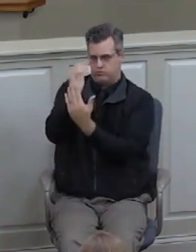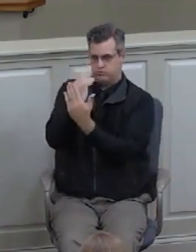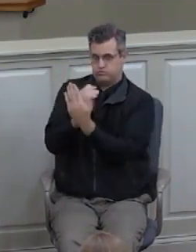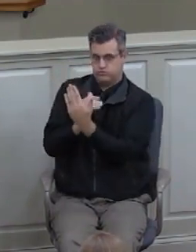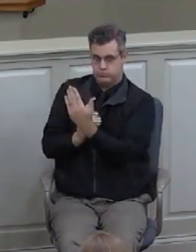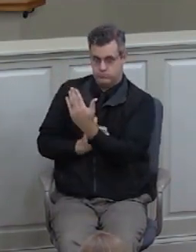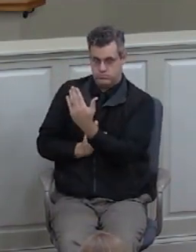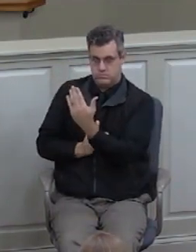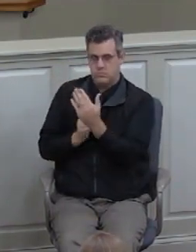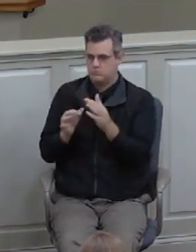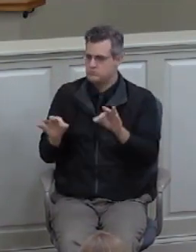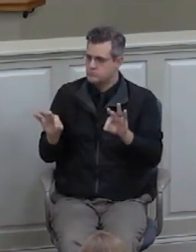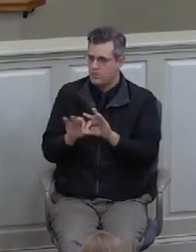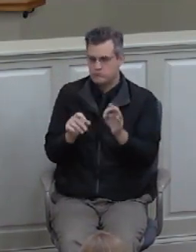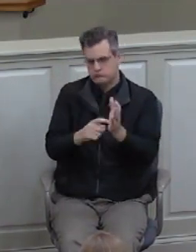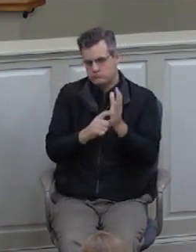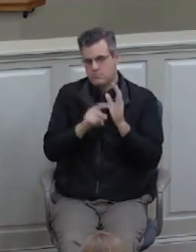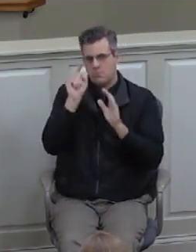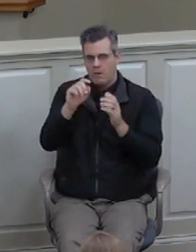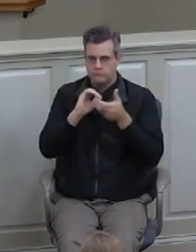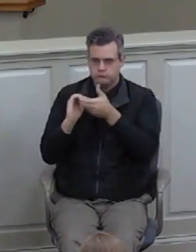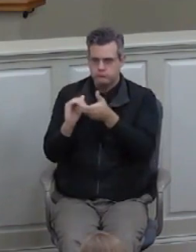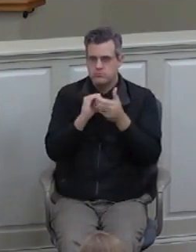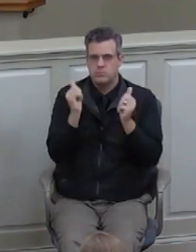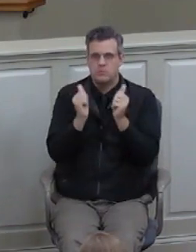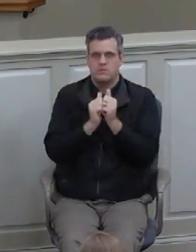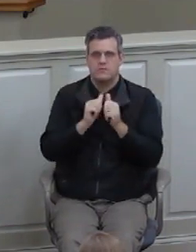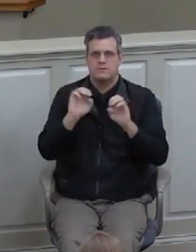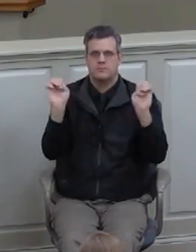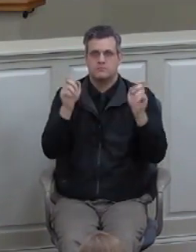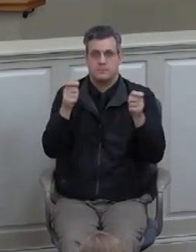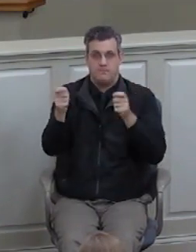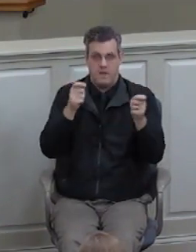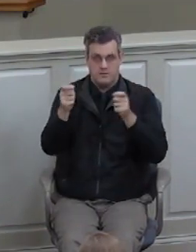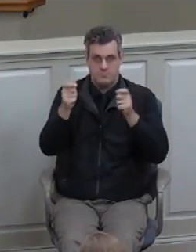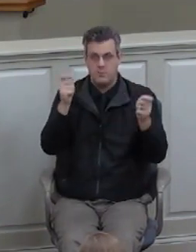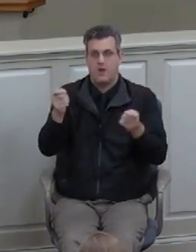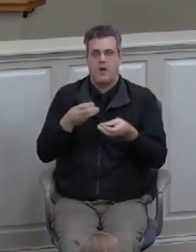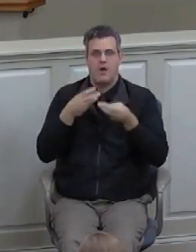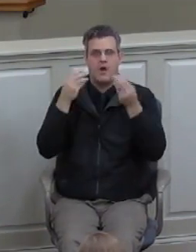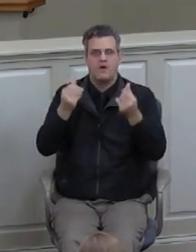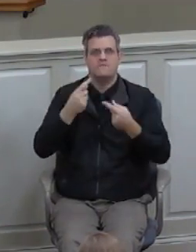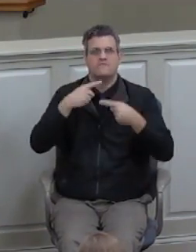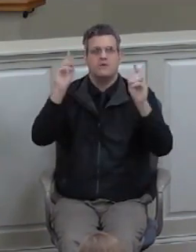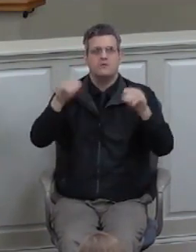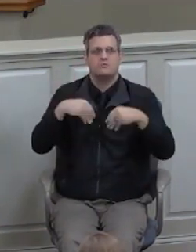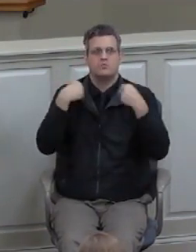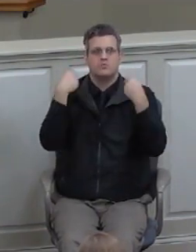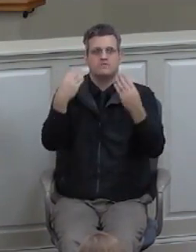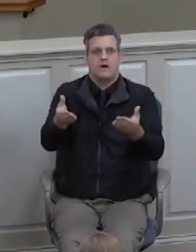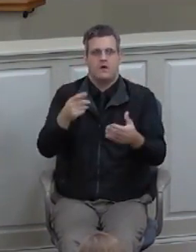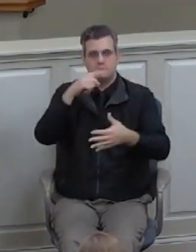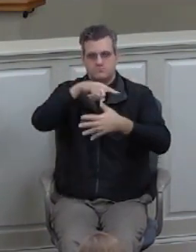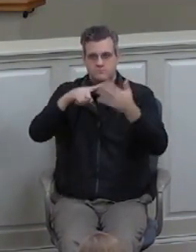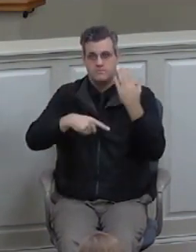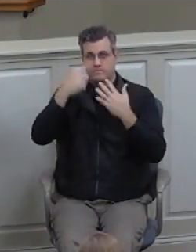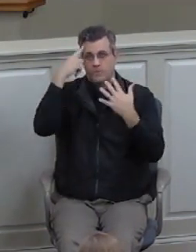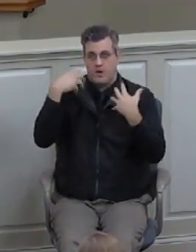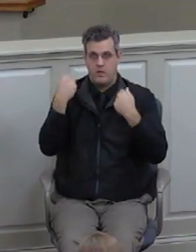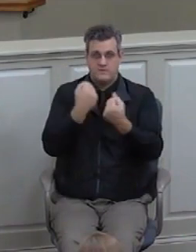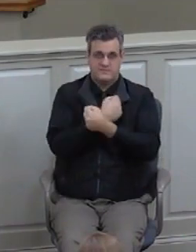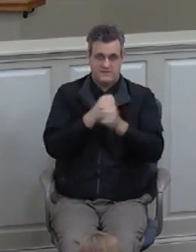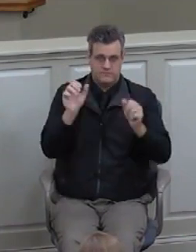whereas it is critical to coordinate with emergency management to efficiently and effectively provide for the health, safety,